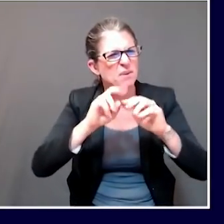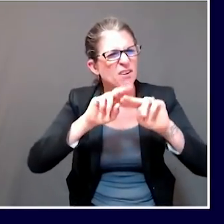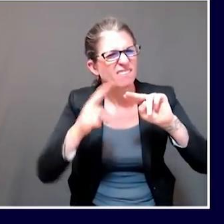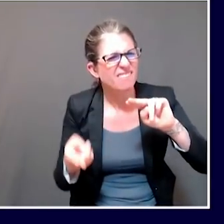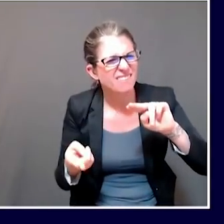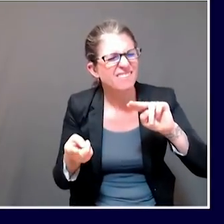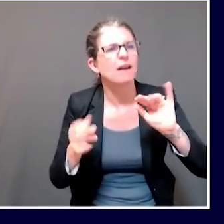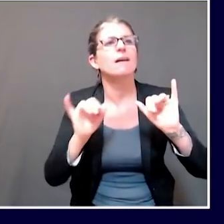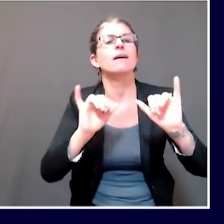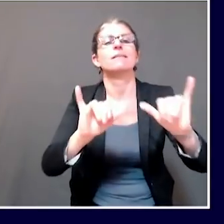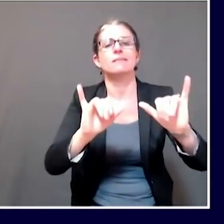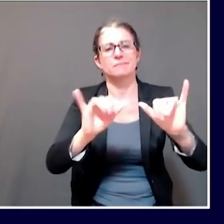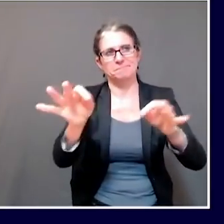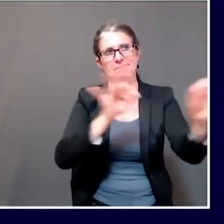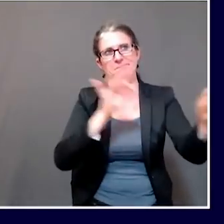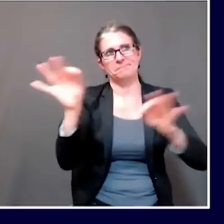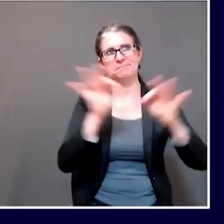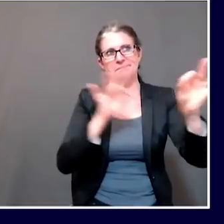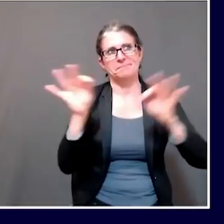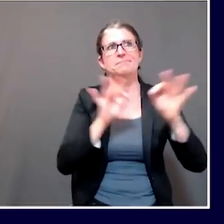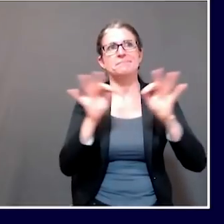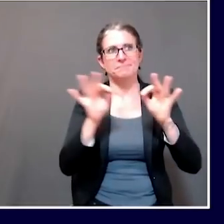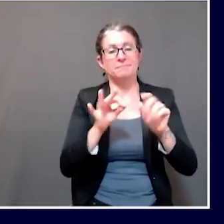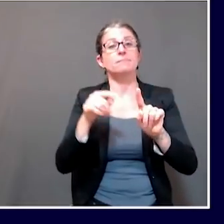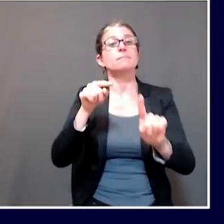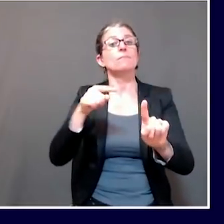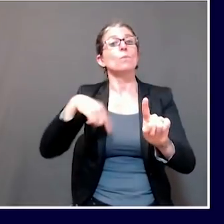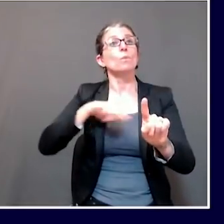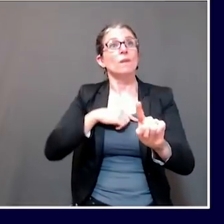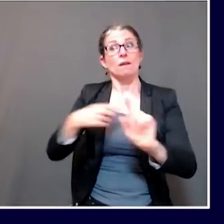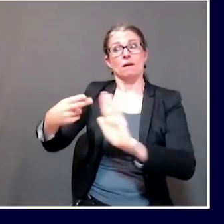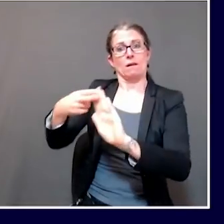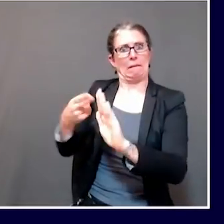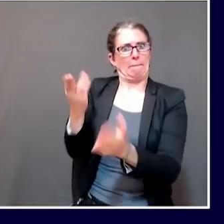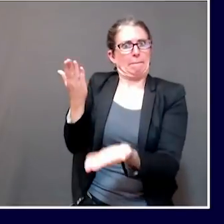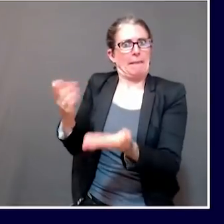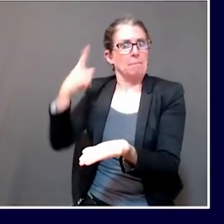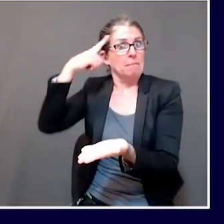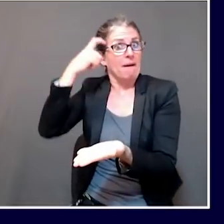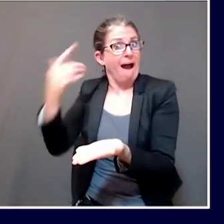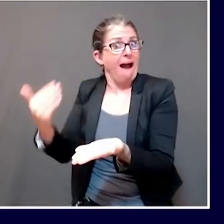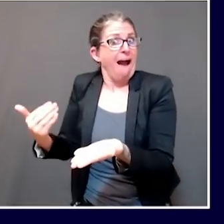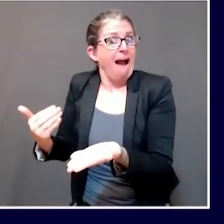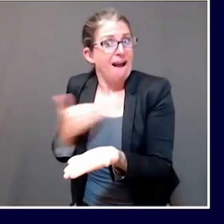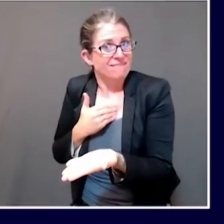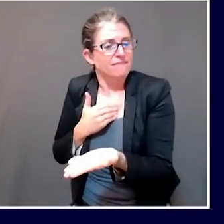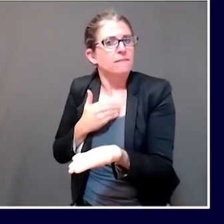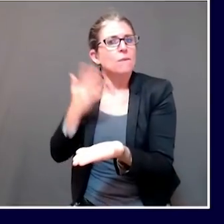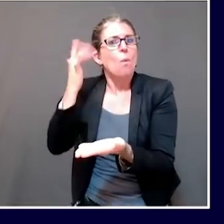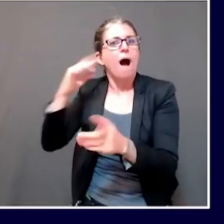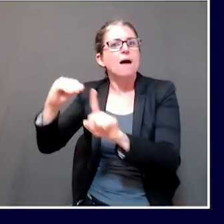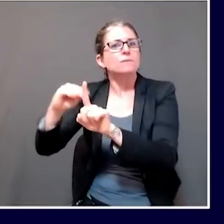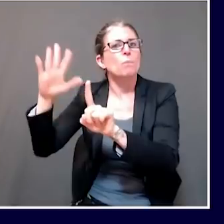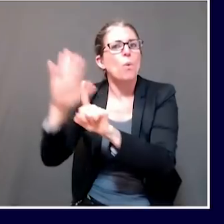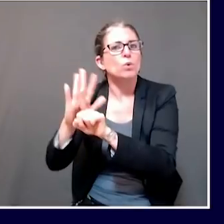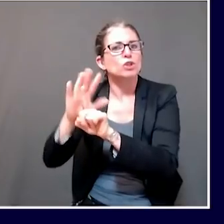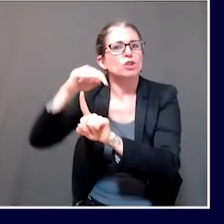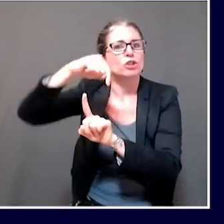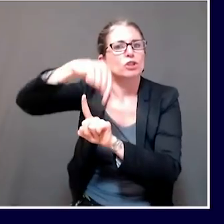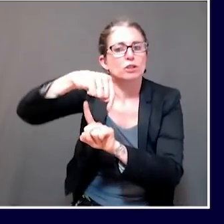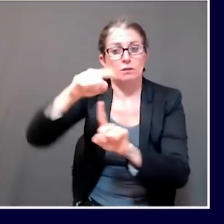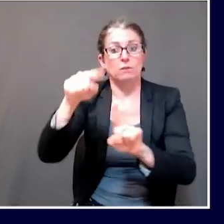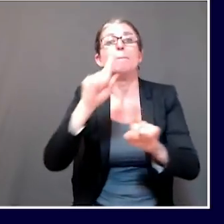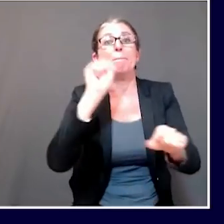individuals who are classified as probable cases, often because they are close contacts of confirmed cases and